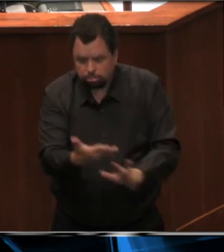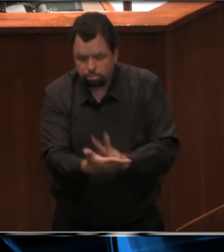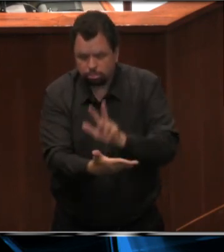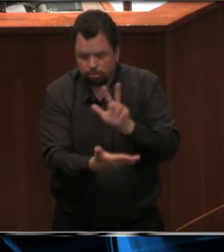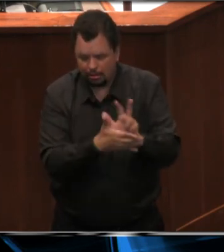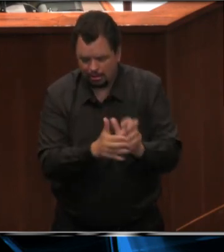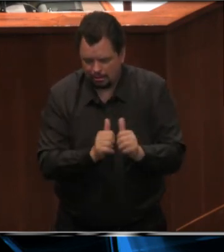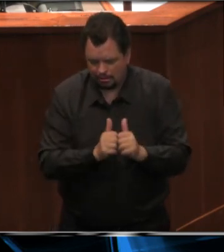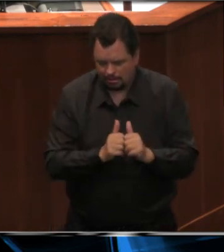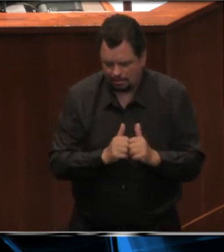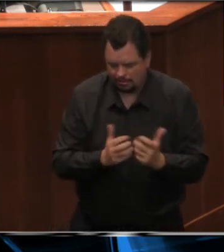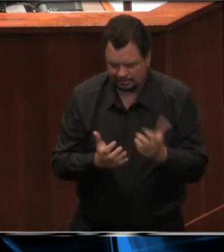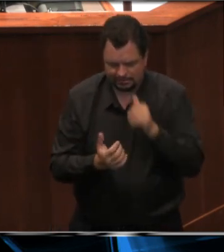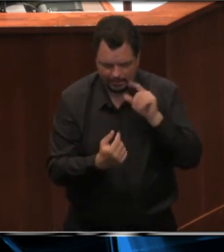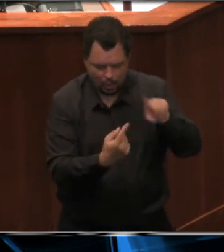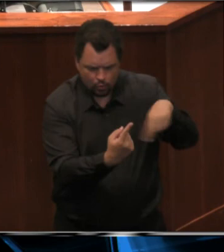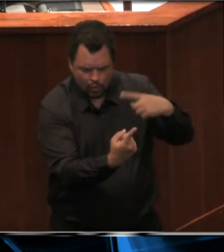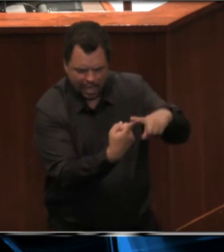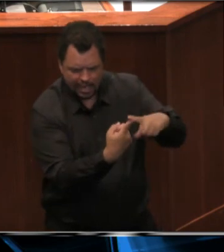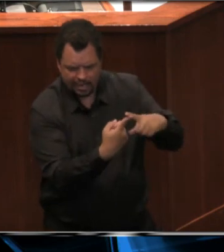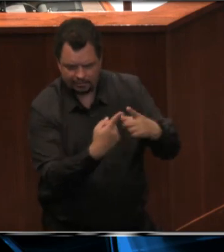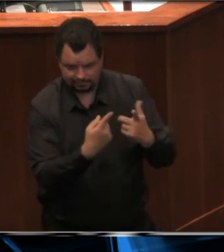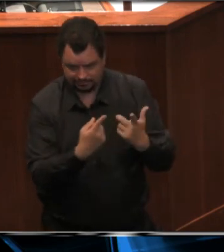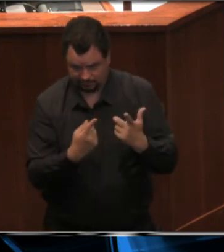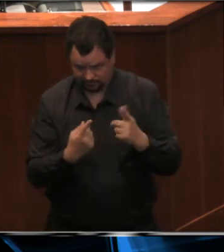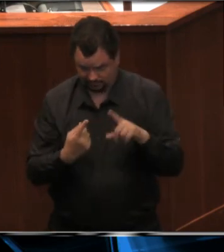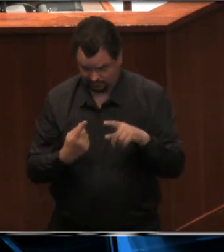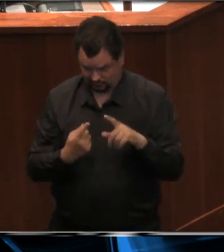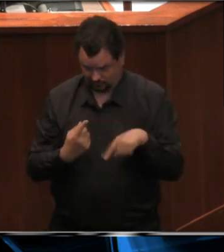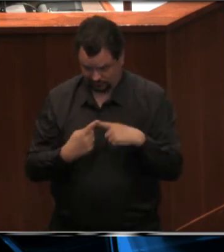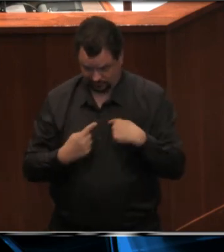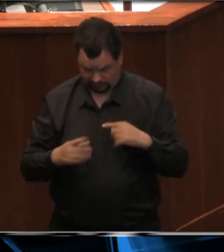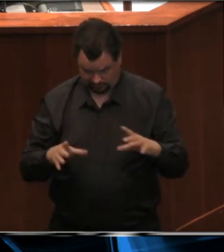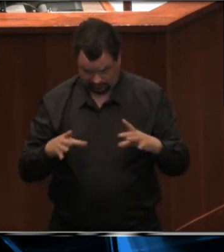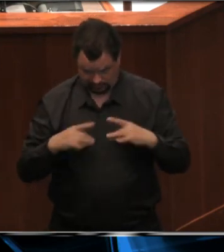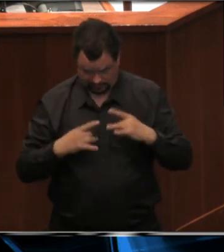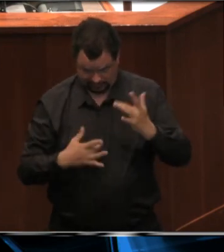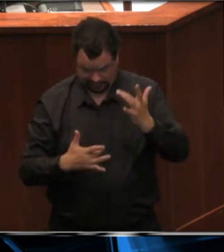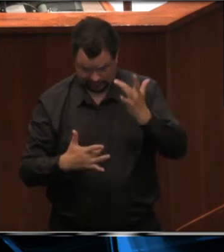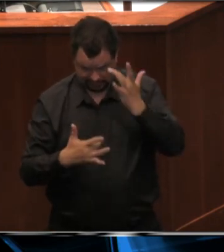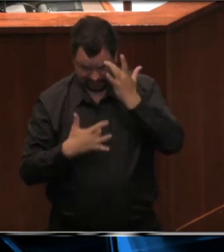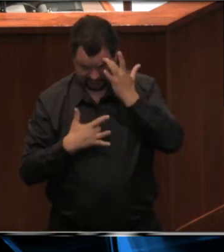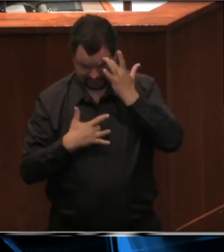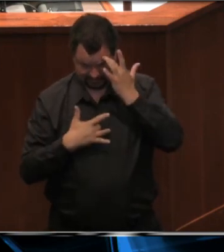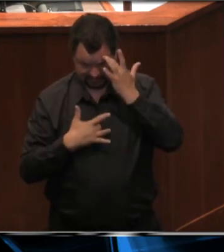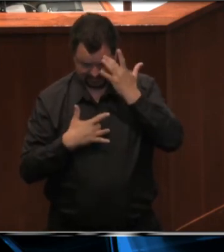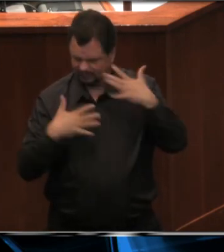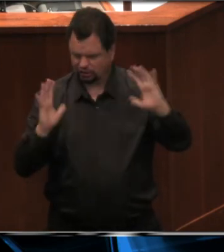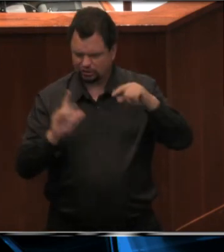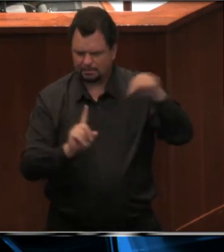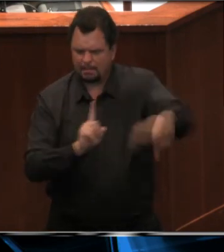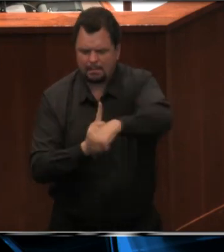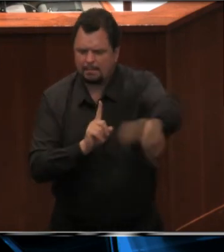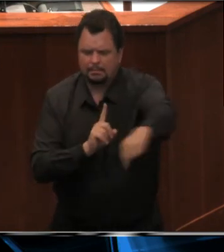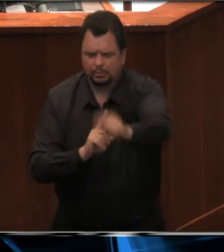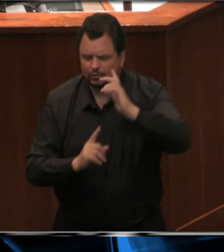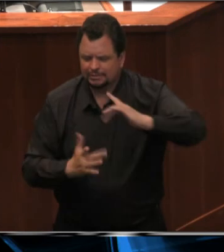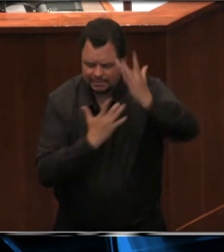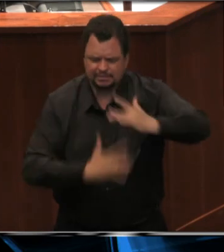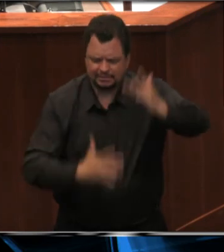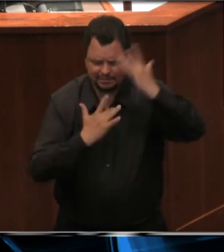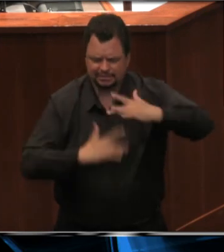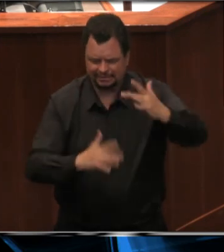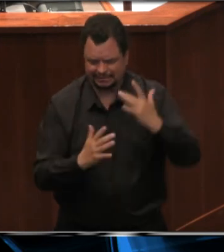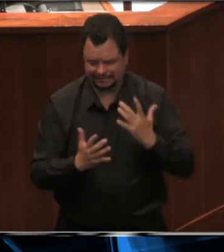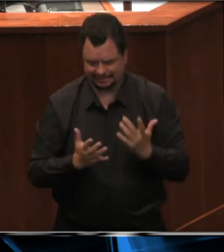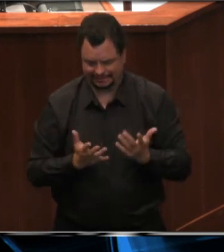get. Combine that with my 2 daughters, also in this situation, and we feel a lot of dread about going back to school. The relative certainty that we feel